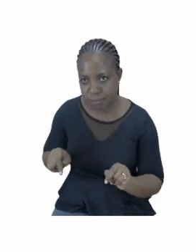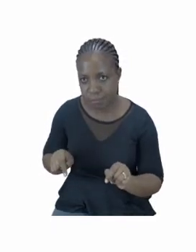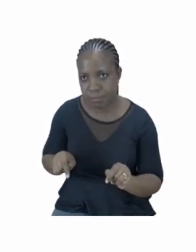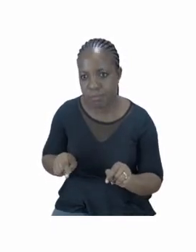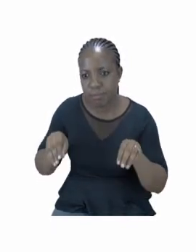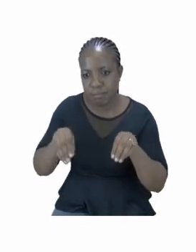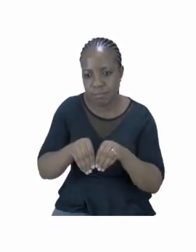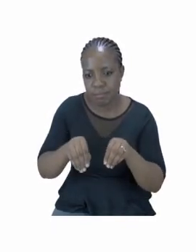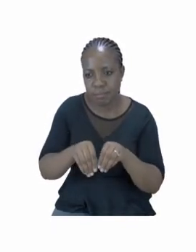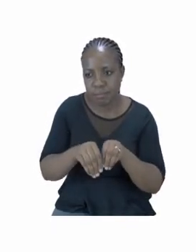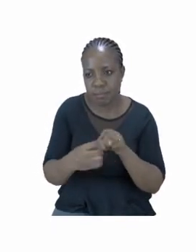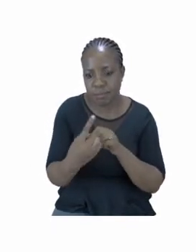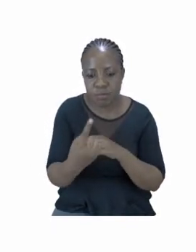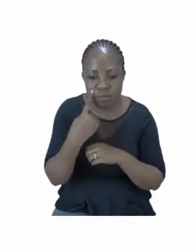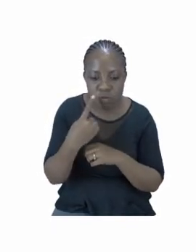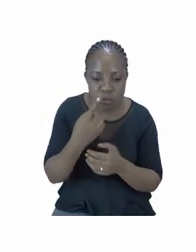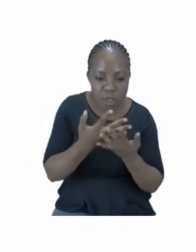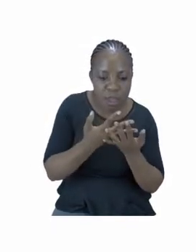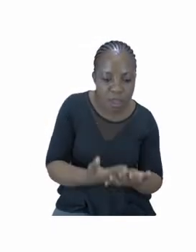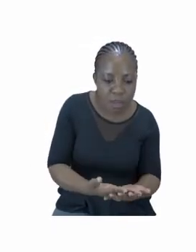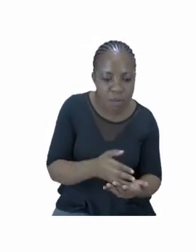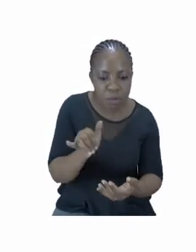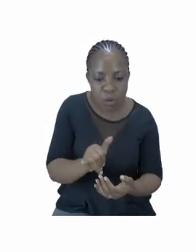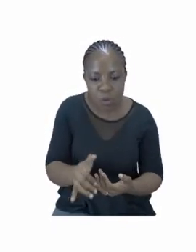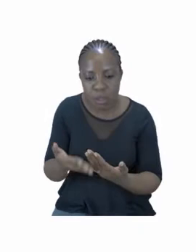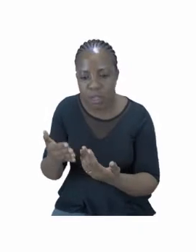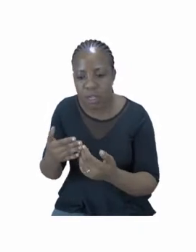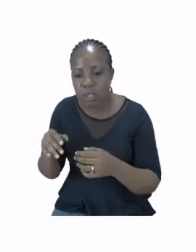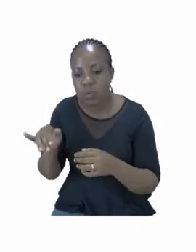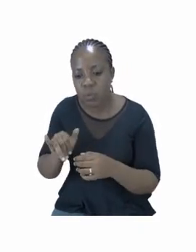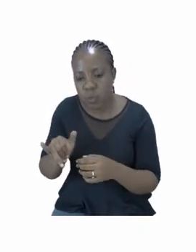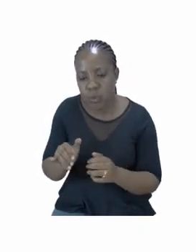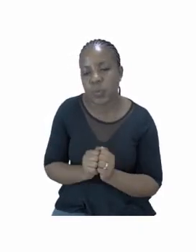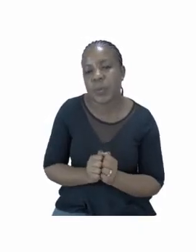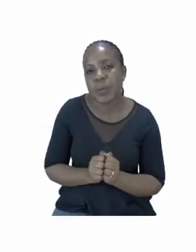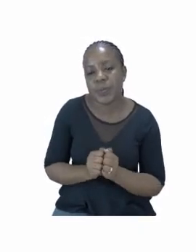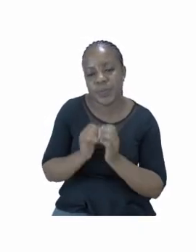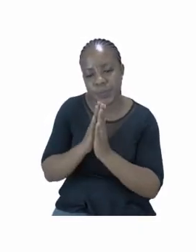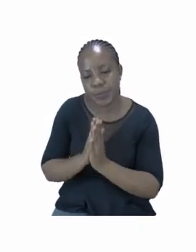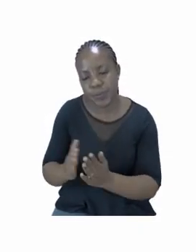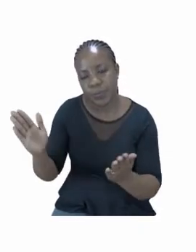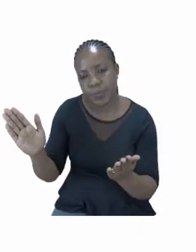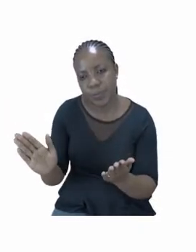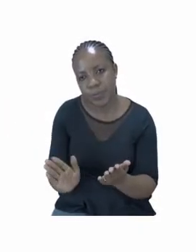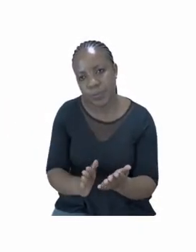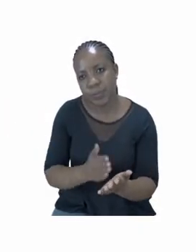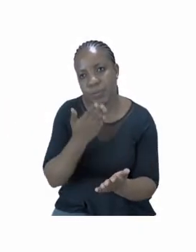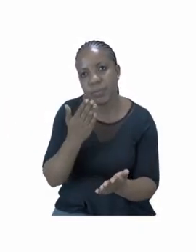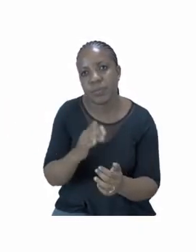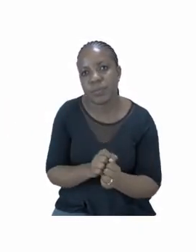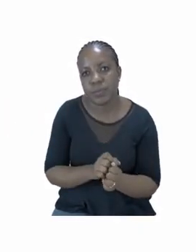do by yourselves. Let's now turn to the next page,